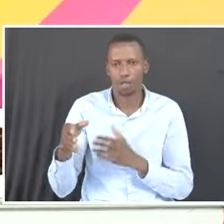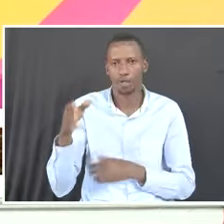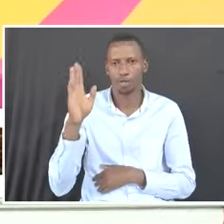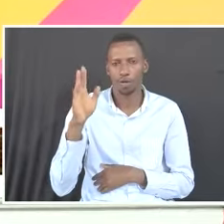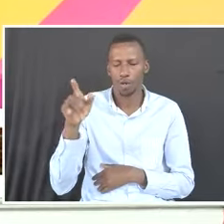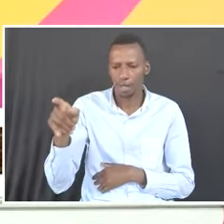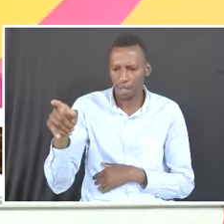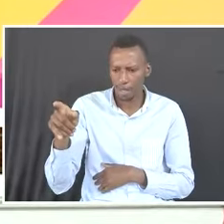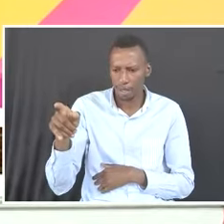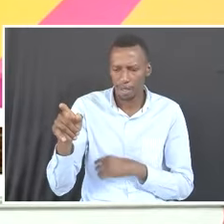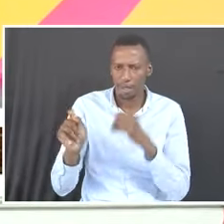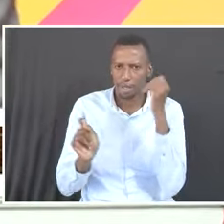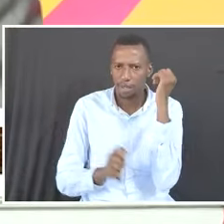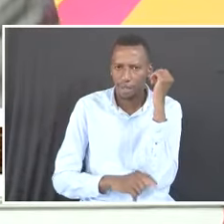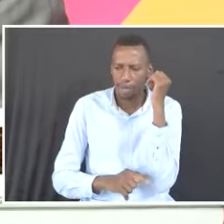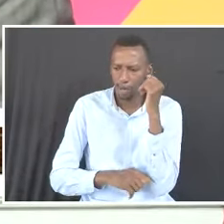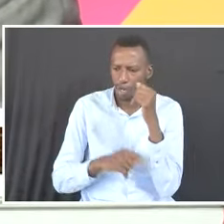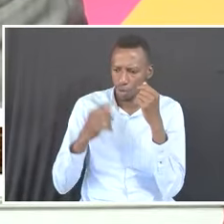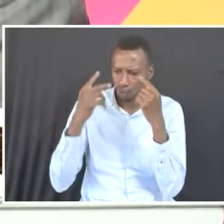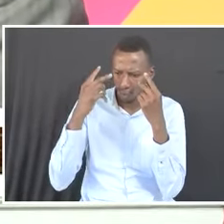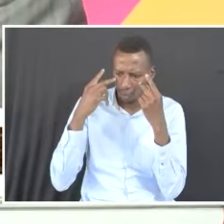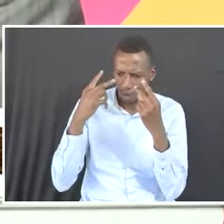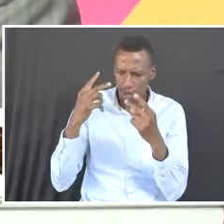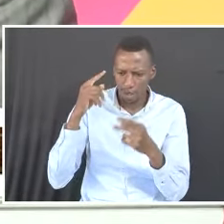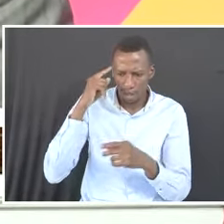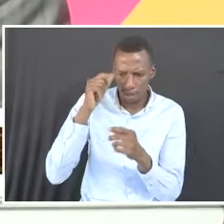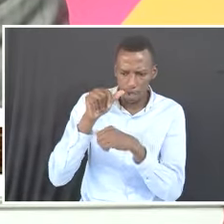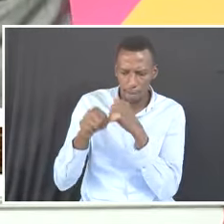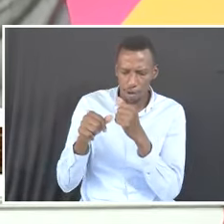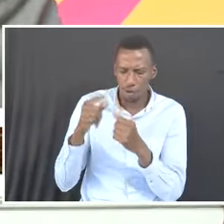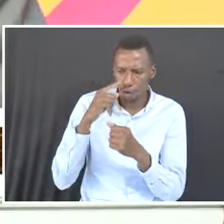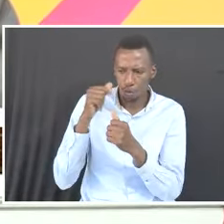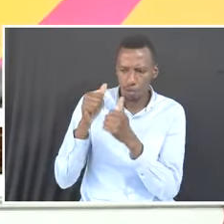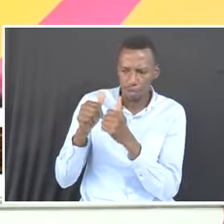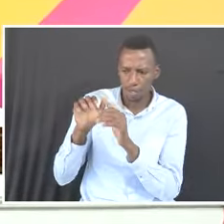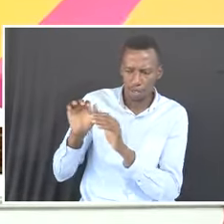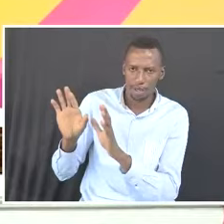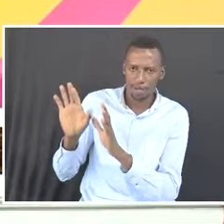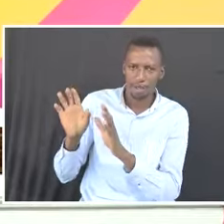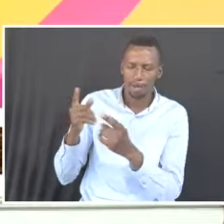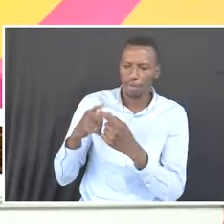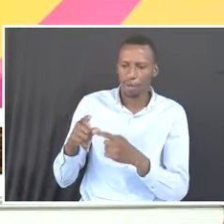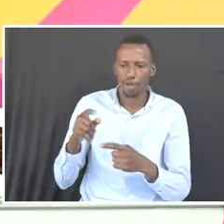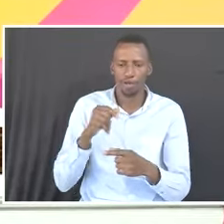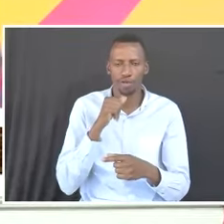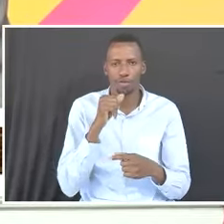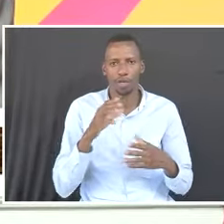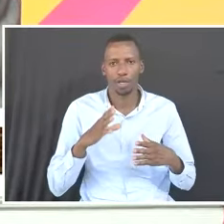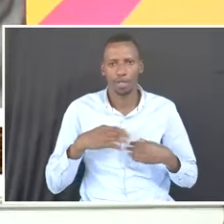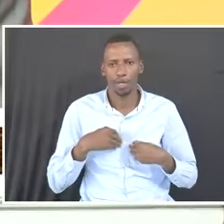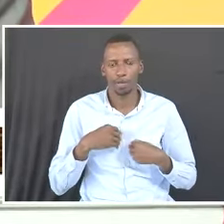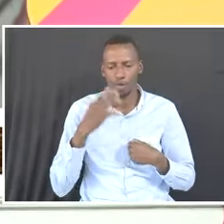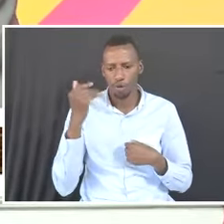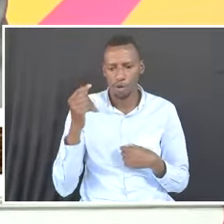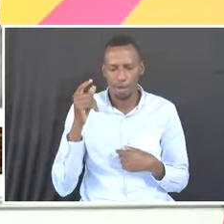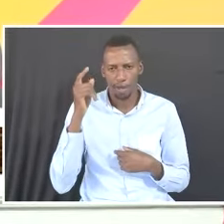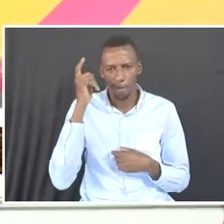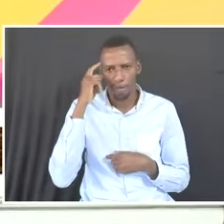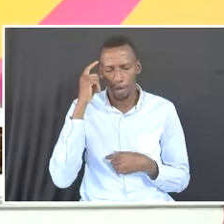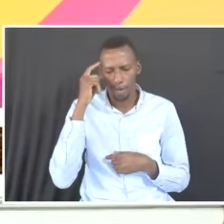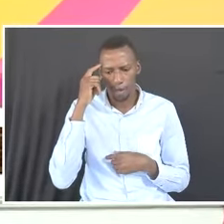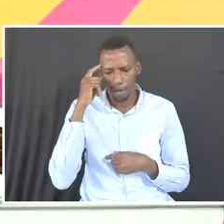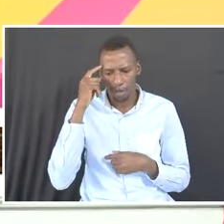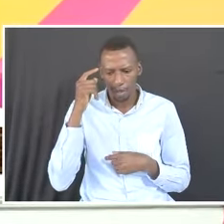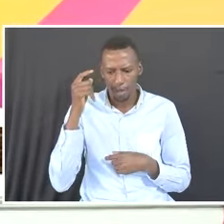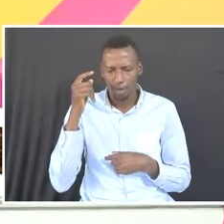to think of the home that he had left, but to this temptation, he gave no heed. Having put his hand to the plow,